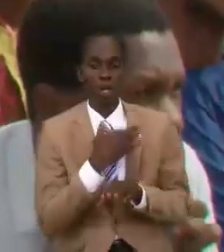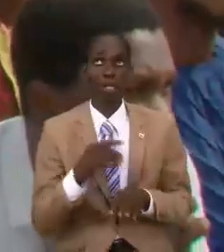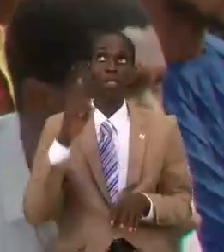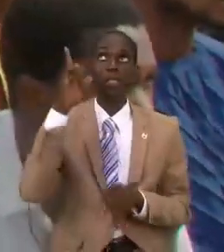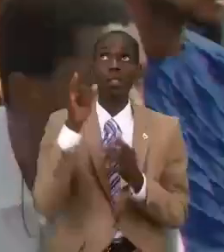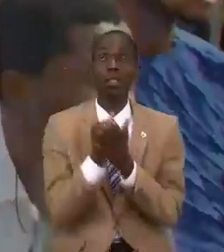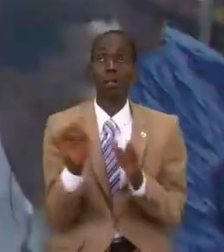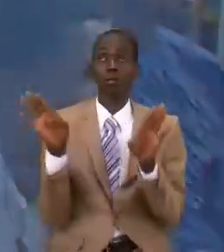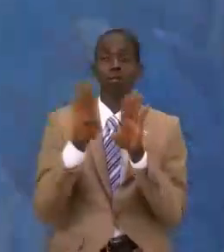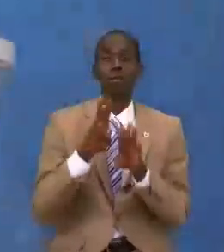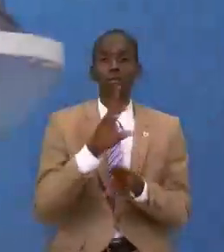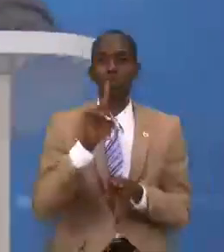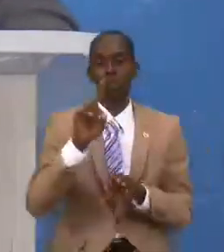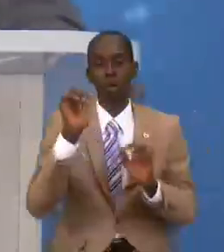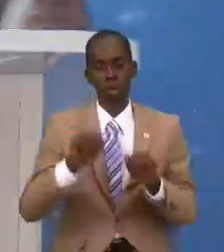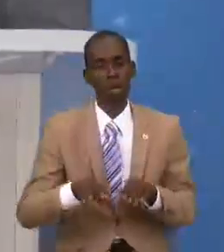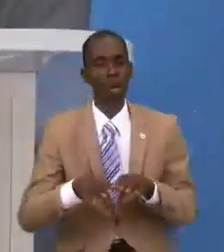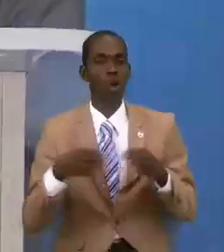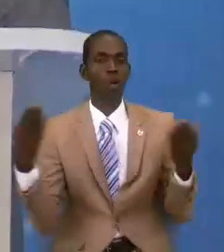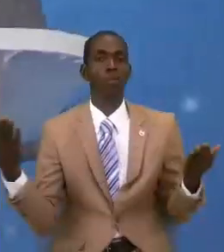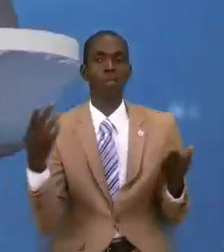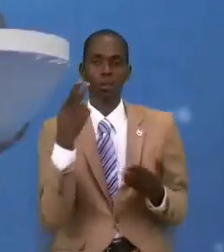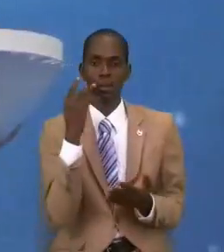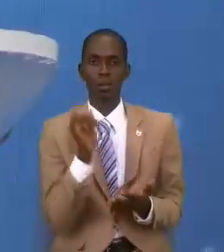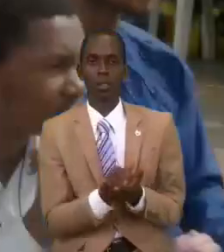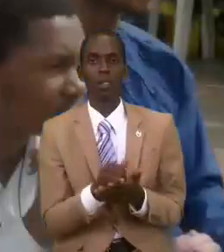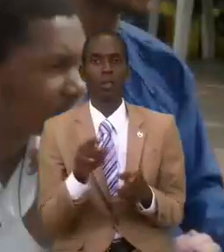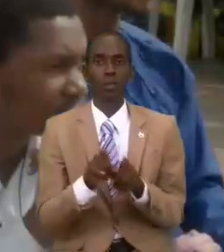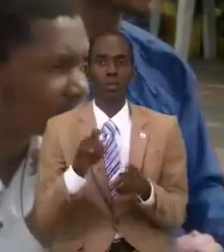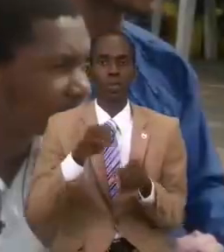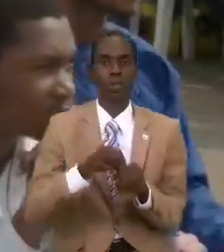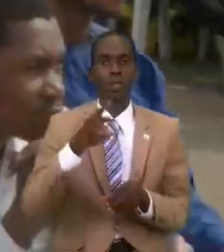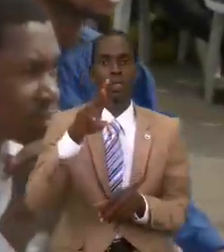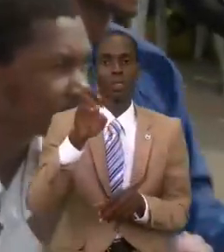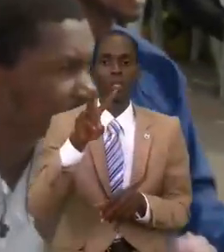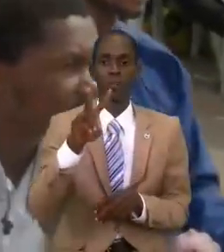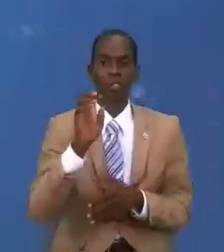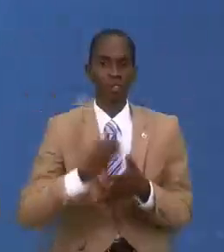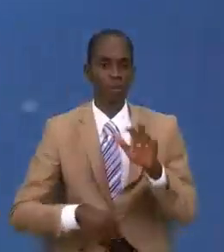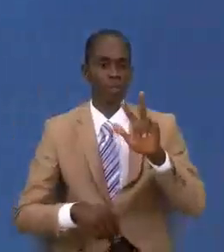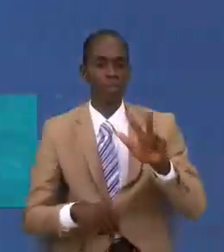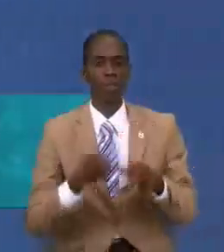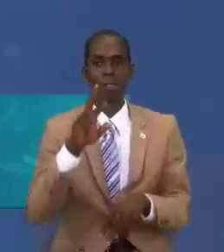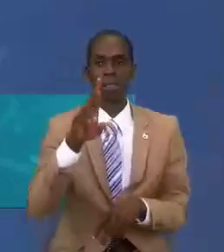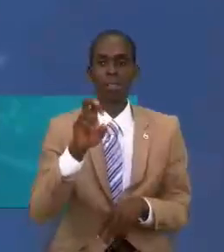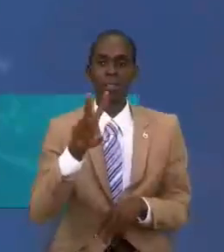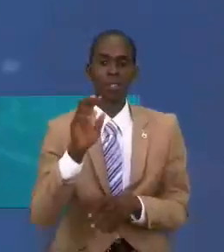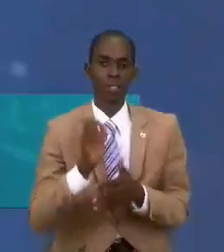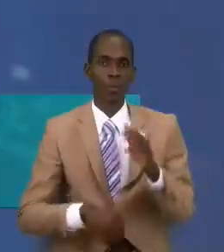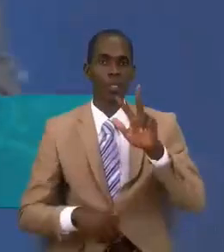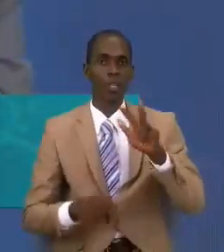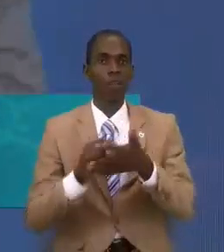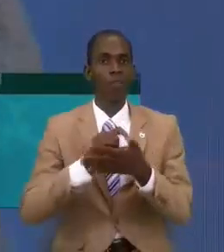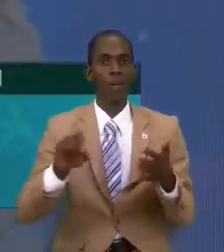in Revelation chapter 3. Revelation chapter 3, we're looking at verse 7. In Revelation chapter 3, reading